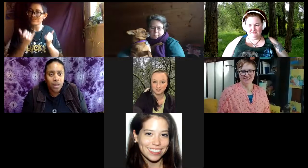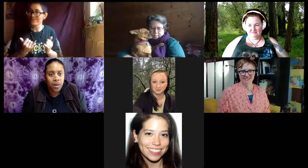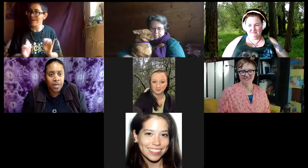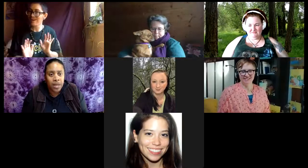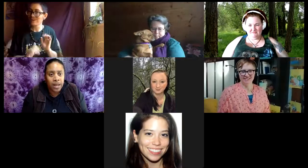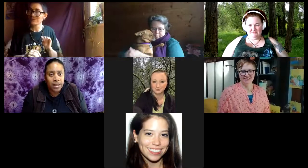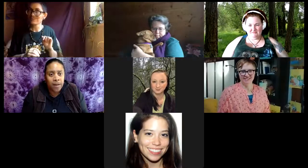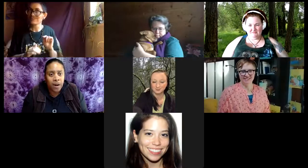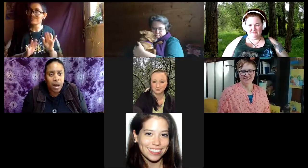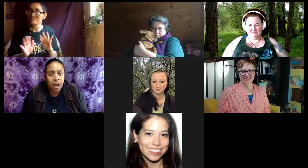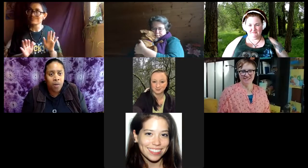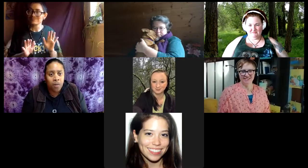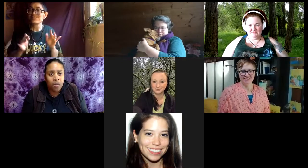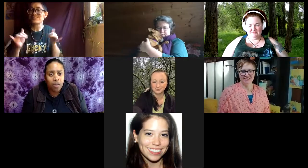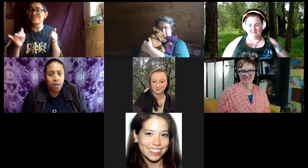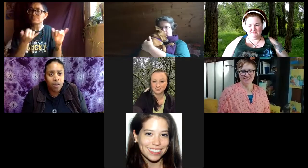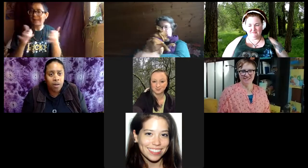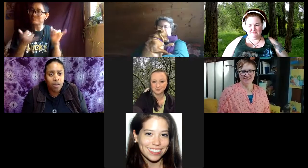And so I think that's it for now.